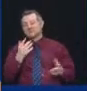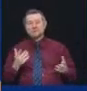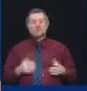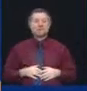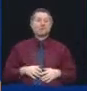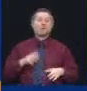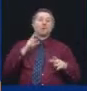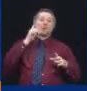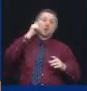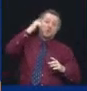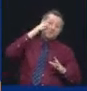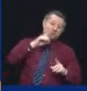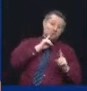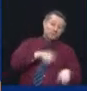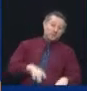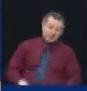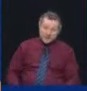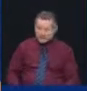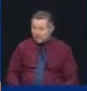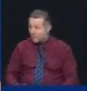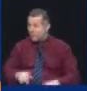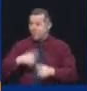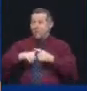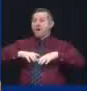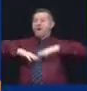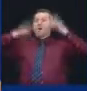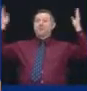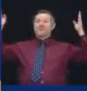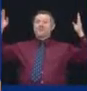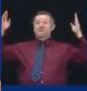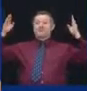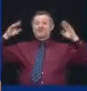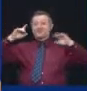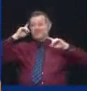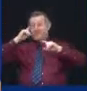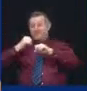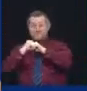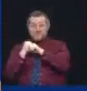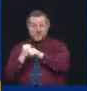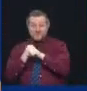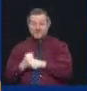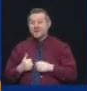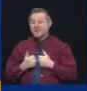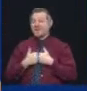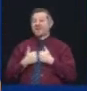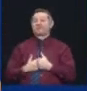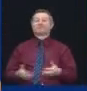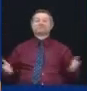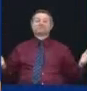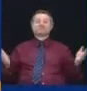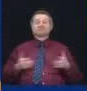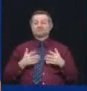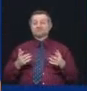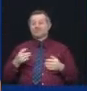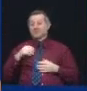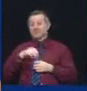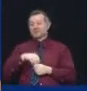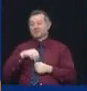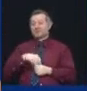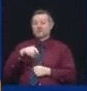When we do our reopening for ball games, for indoor theaters,